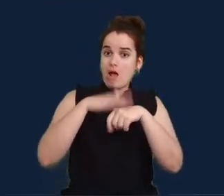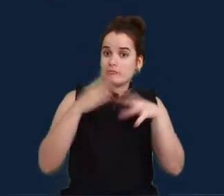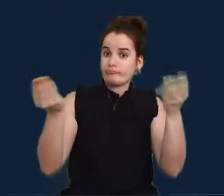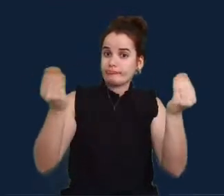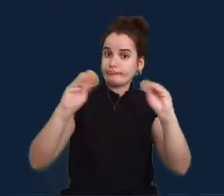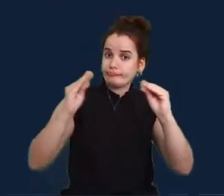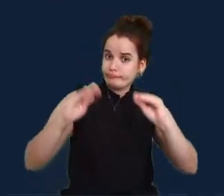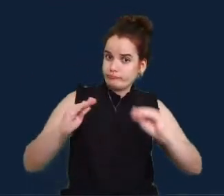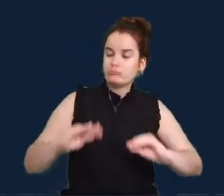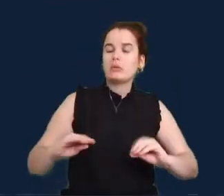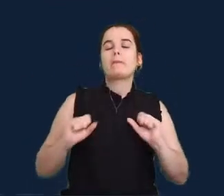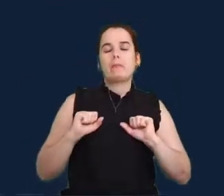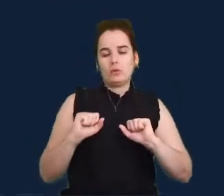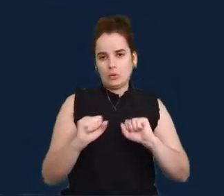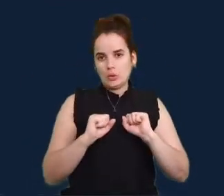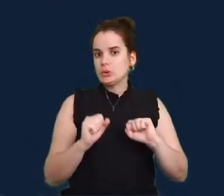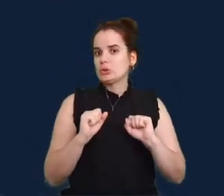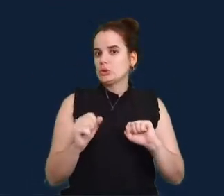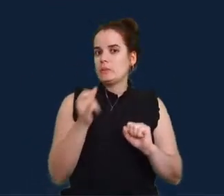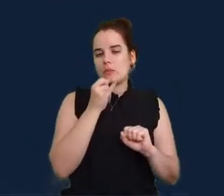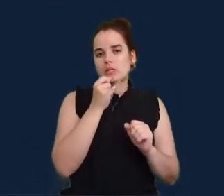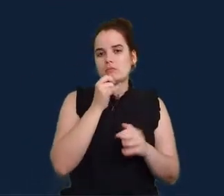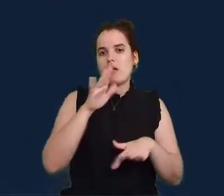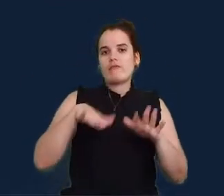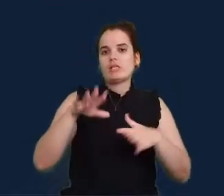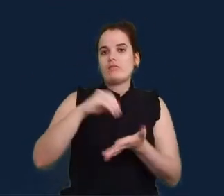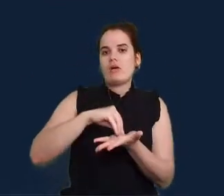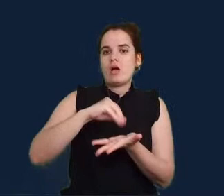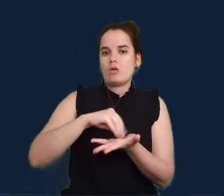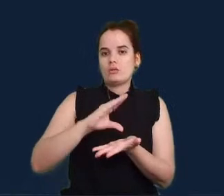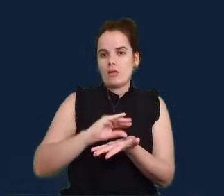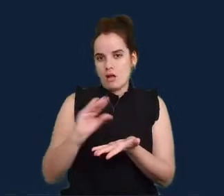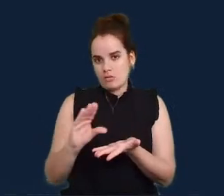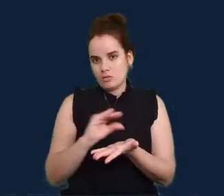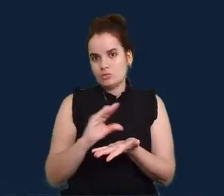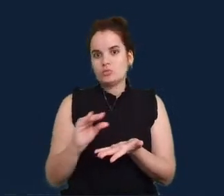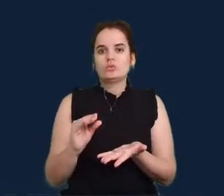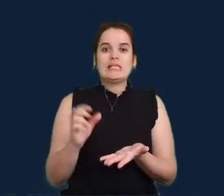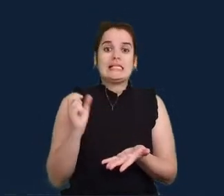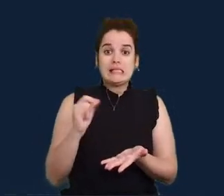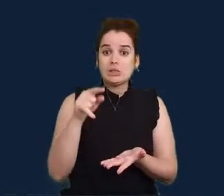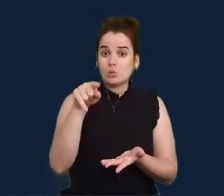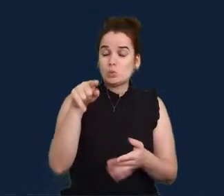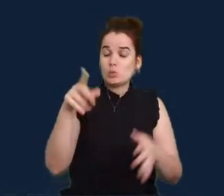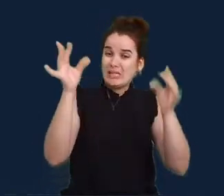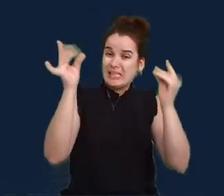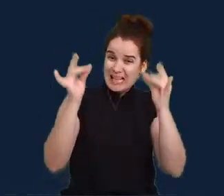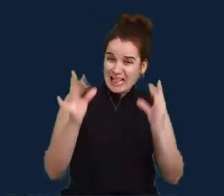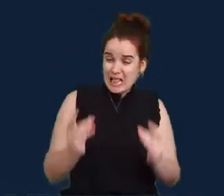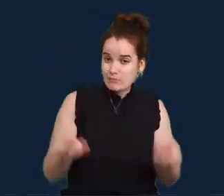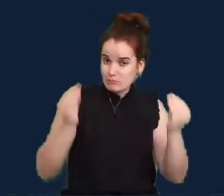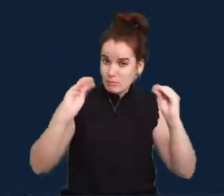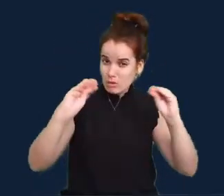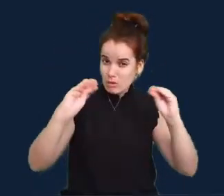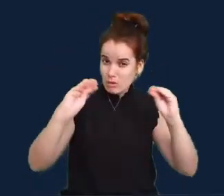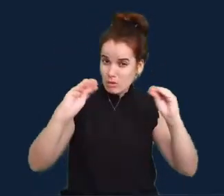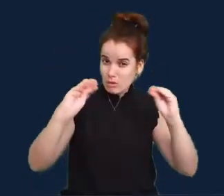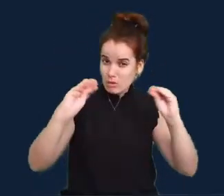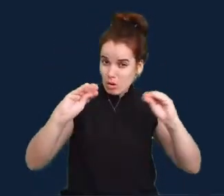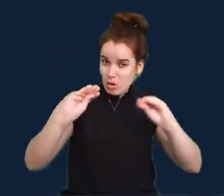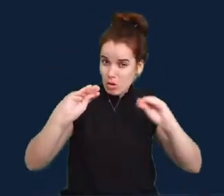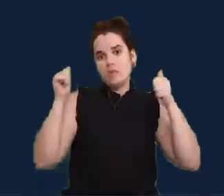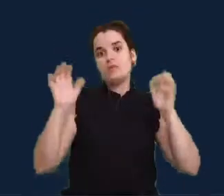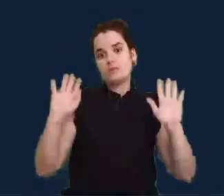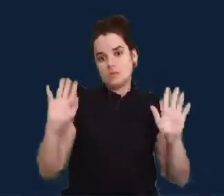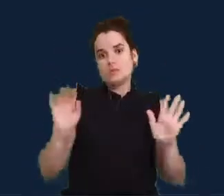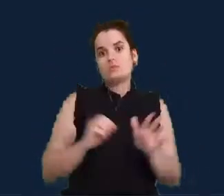another spike before, so the more detail you can make it, that's great. But the bare minimum would be to say